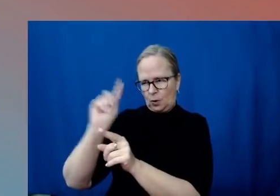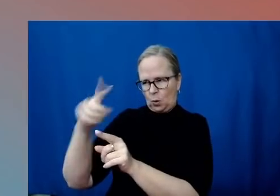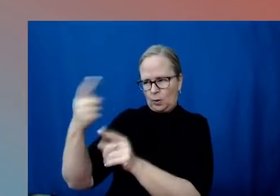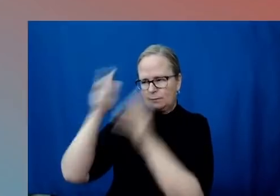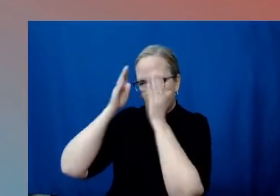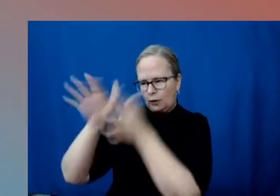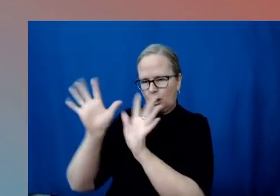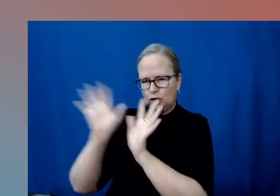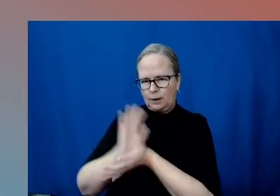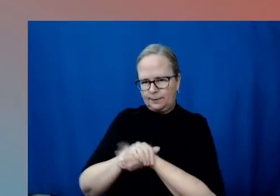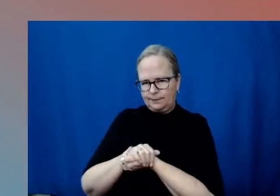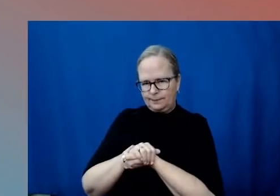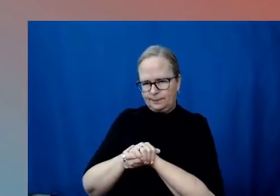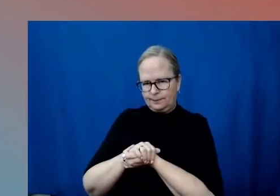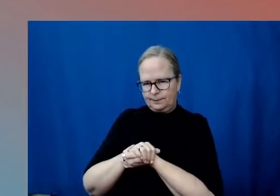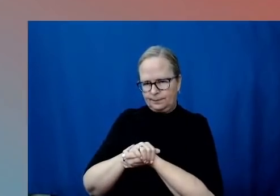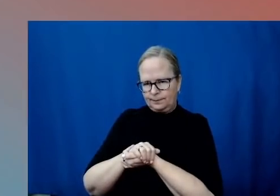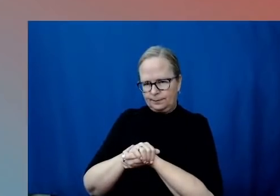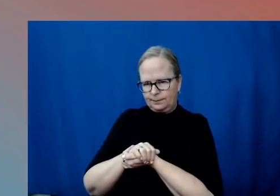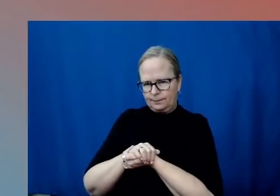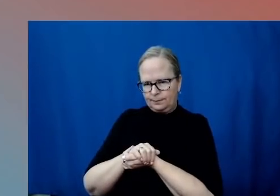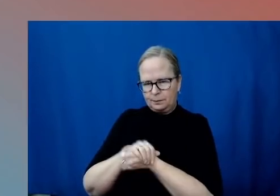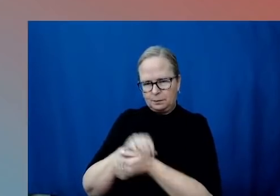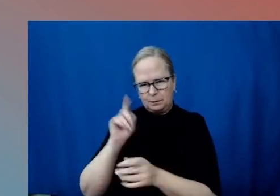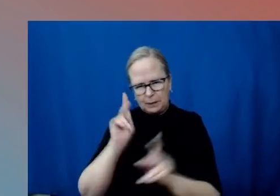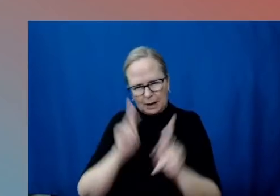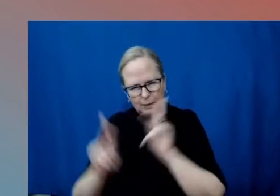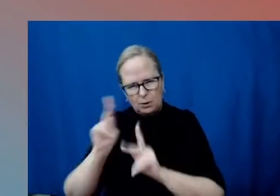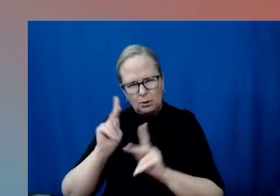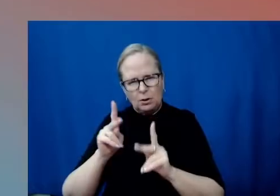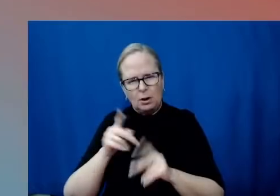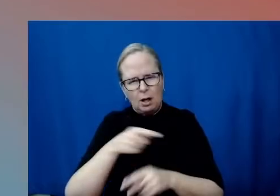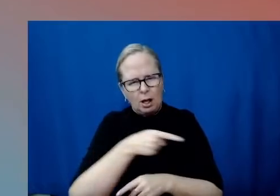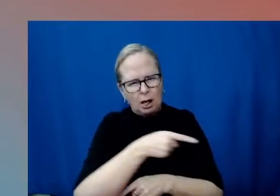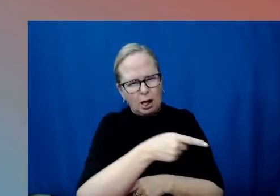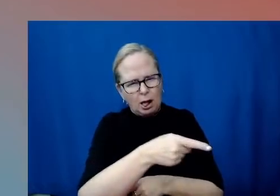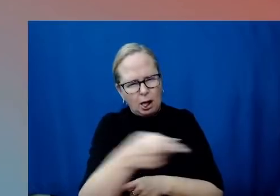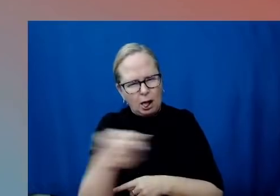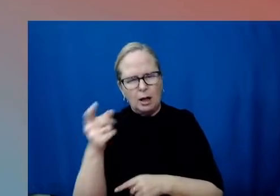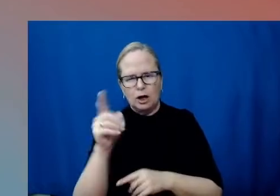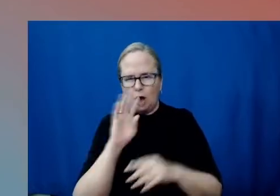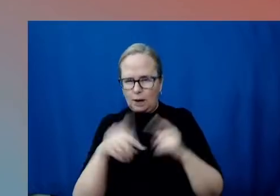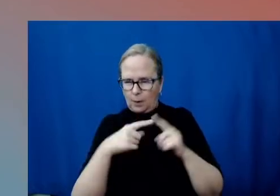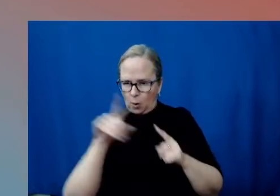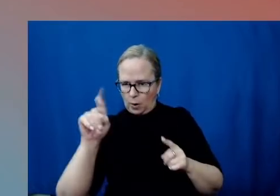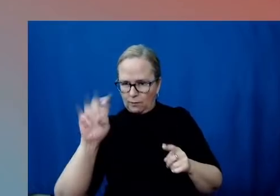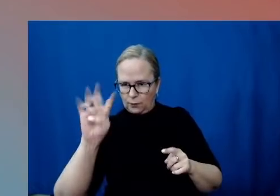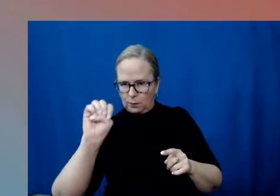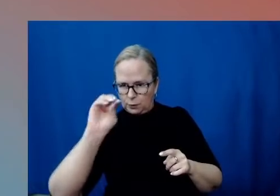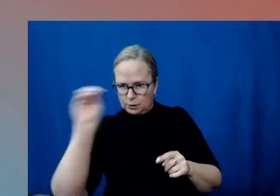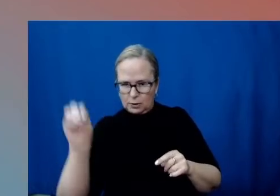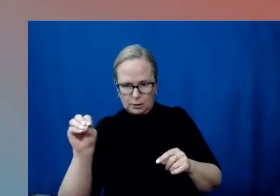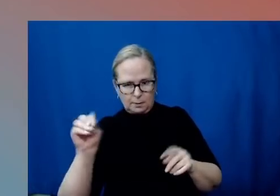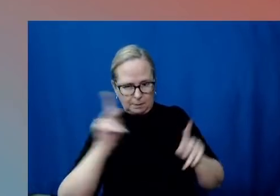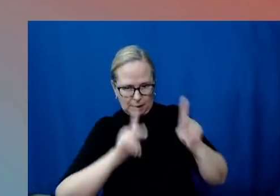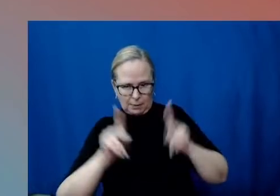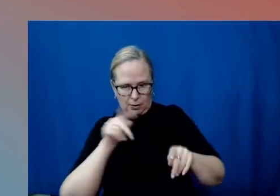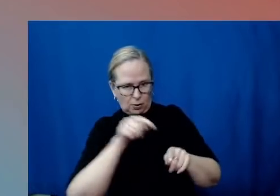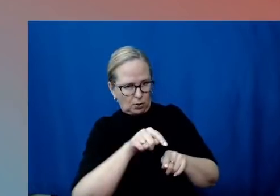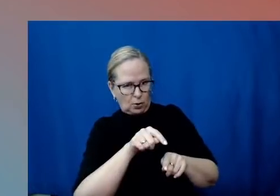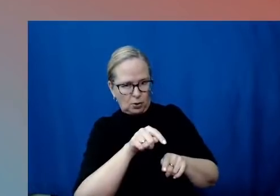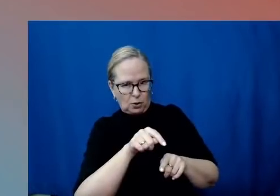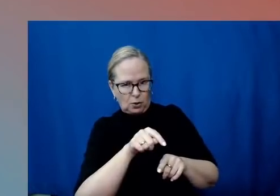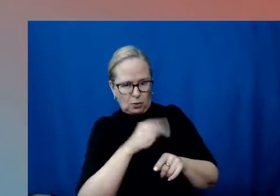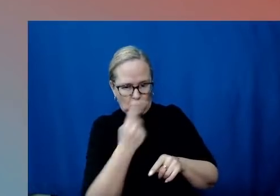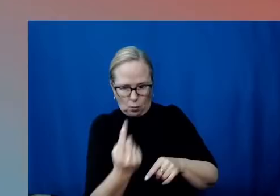140% capacity on a ward, it means people are double, triple bunking in rooms made for only one person. People are in hallways, people